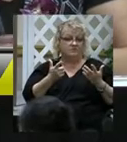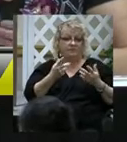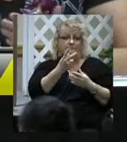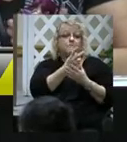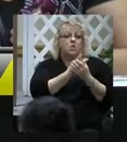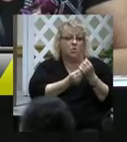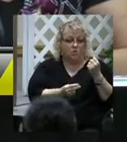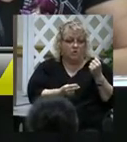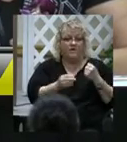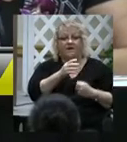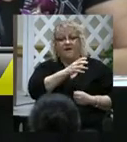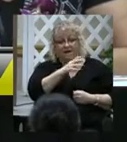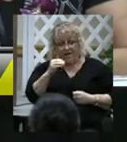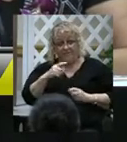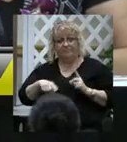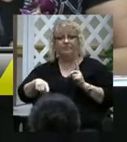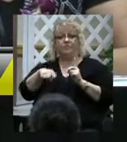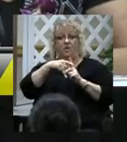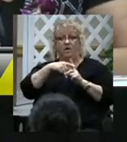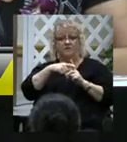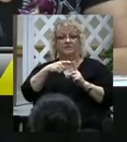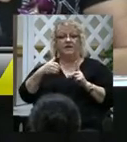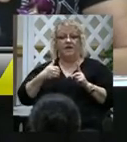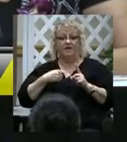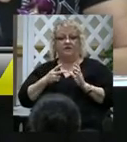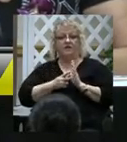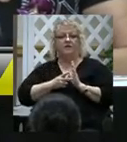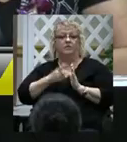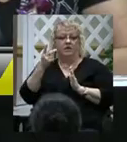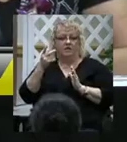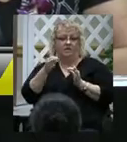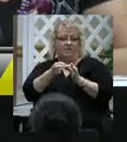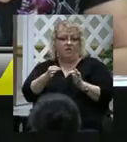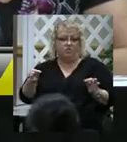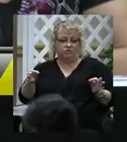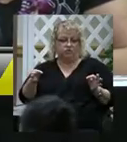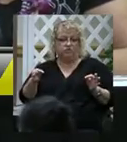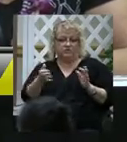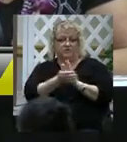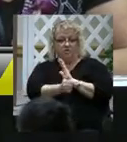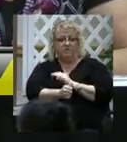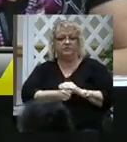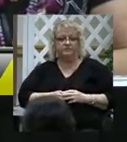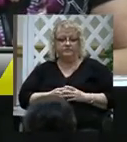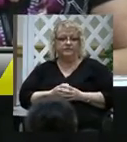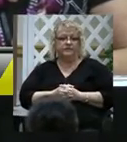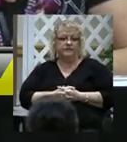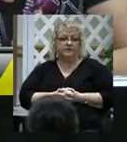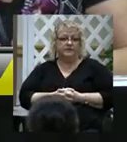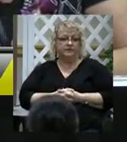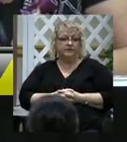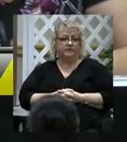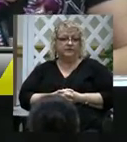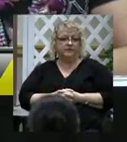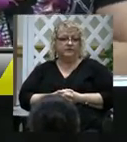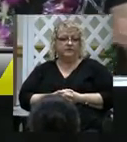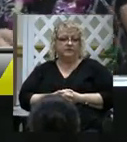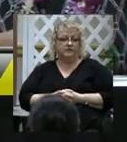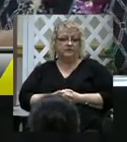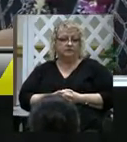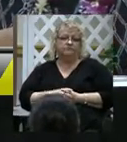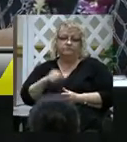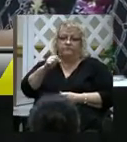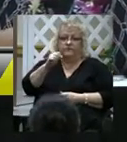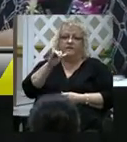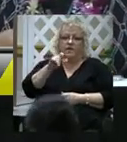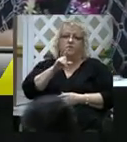both, and on top of that, then we're screening them for their language skills. Yeah. And